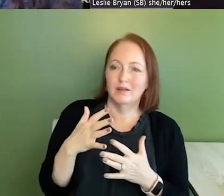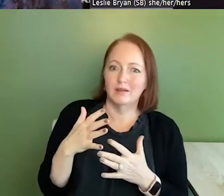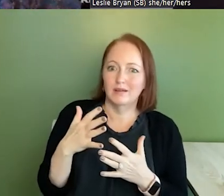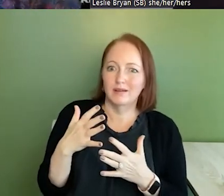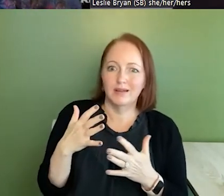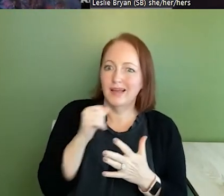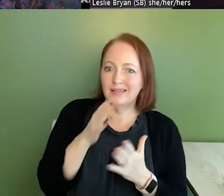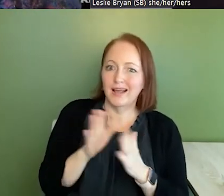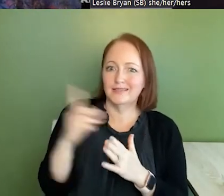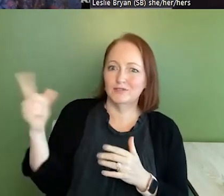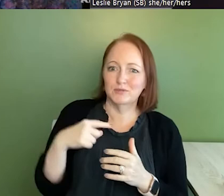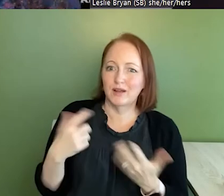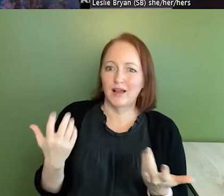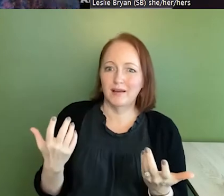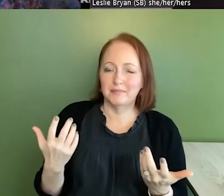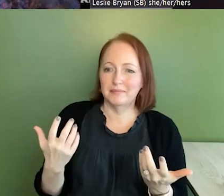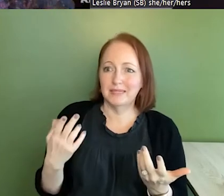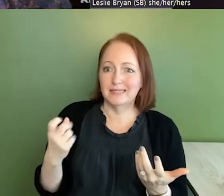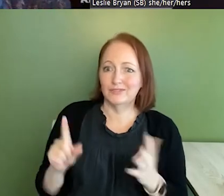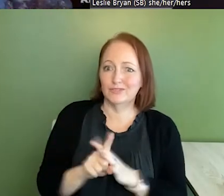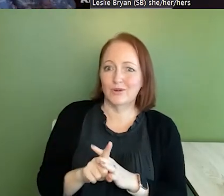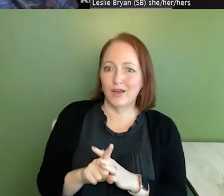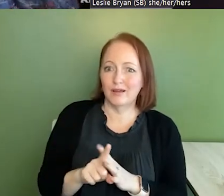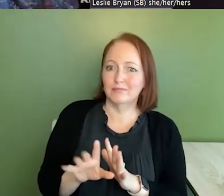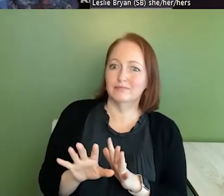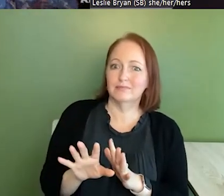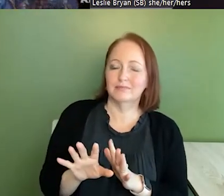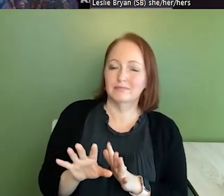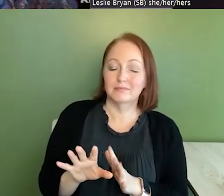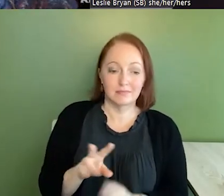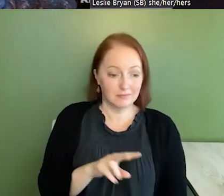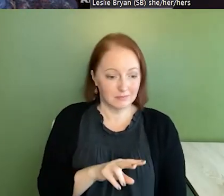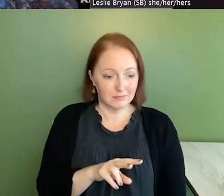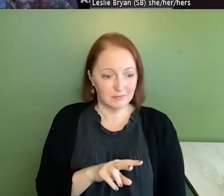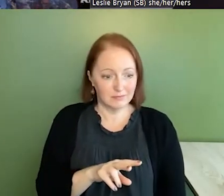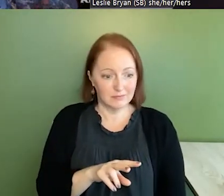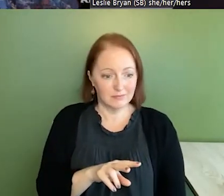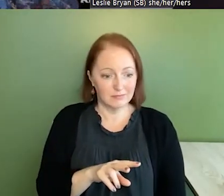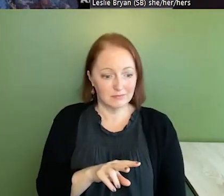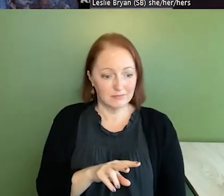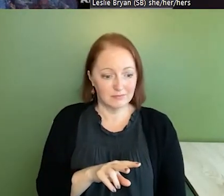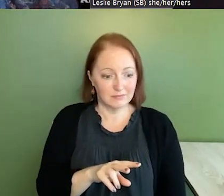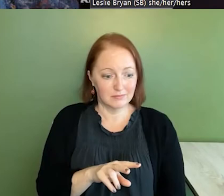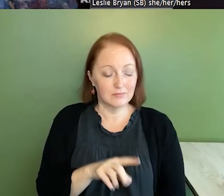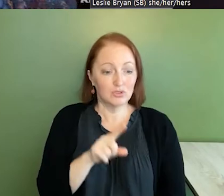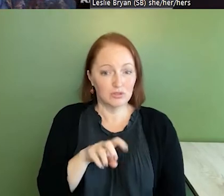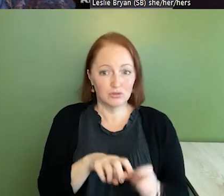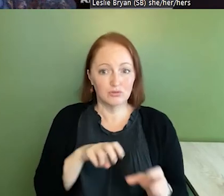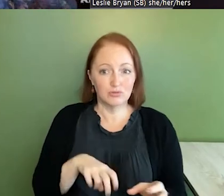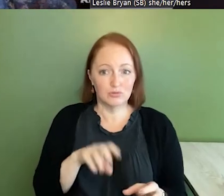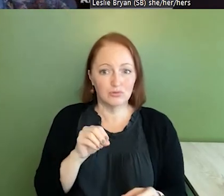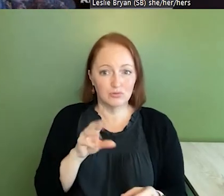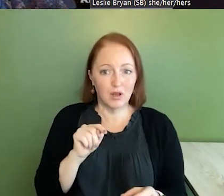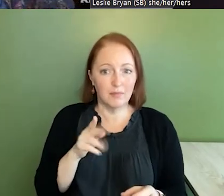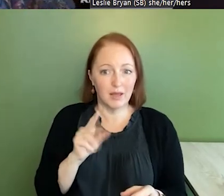I didn't ask for him to come. He just kind of just showed up and he picked me up. He's like, you're gonna drop out. We're gonna